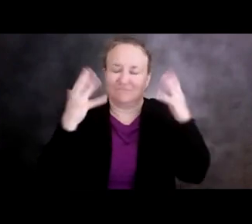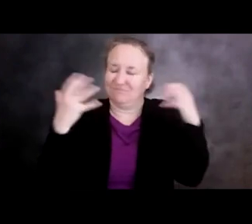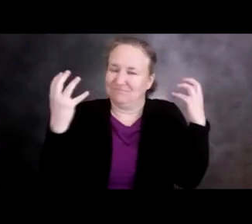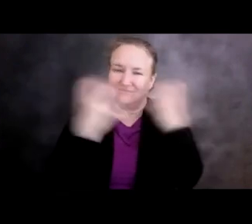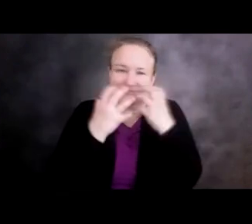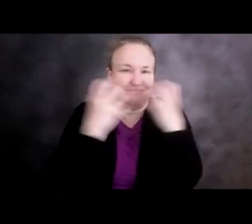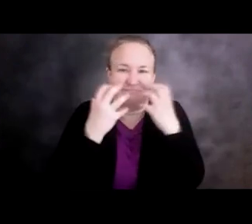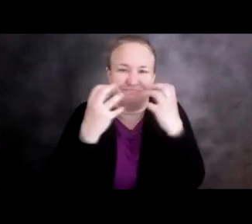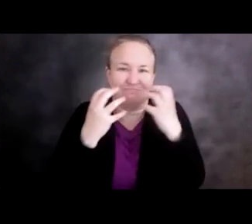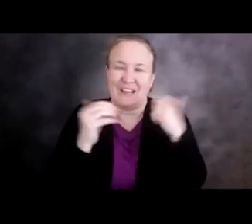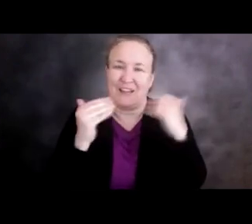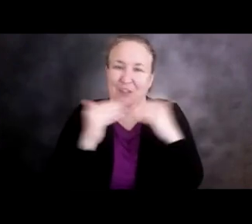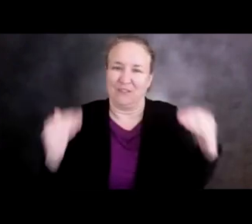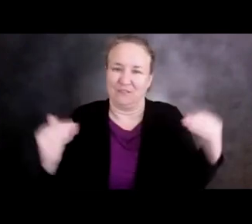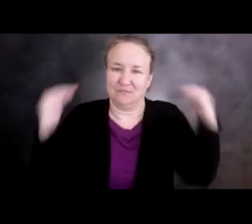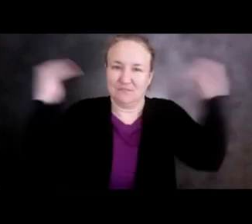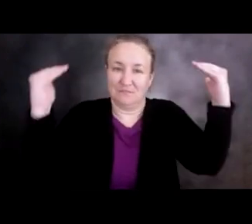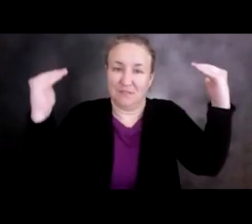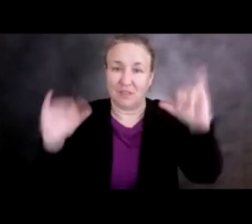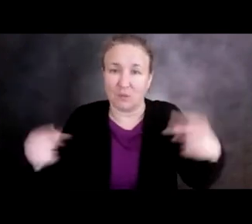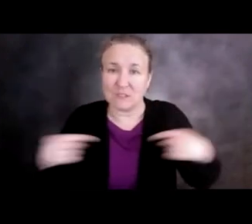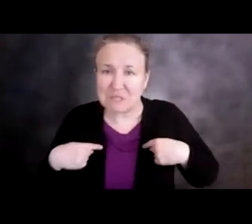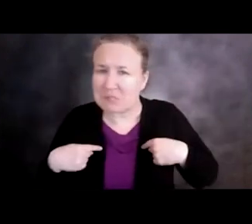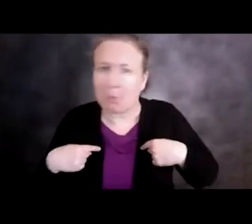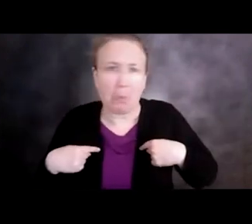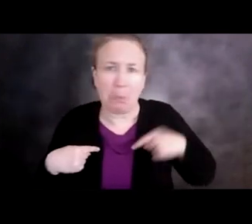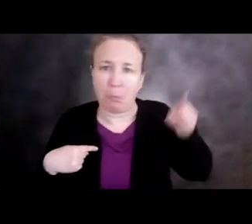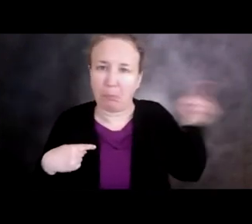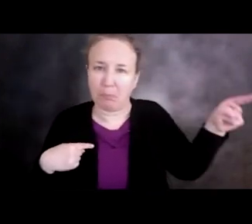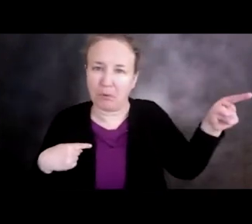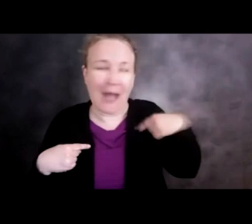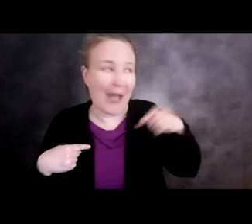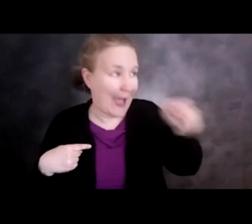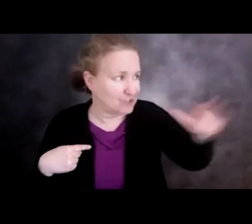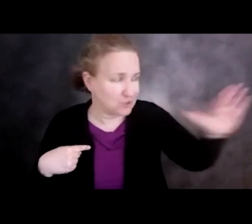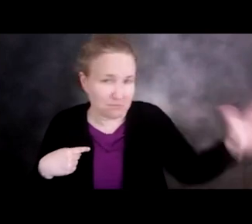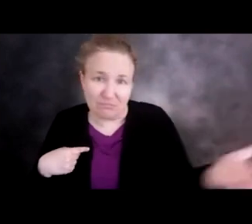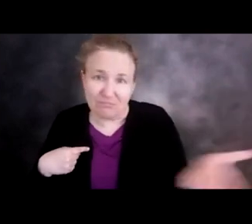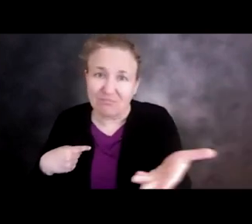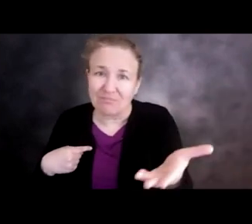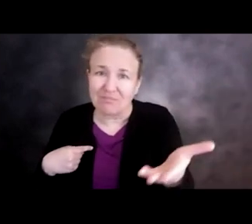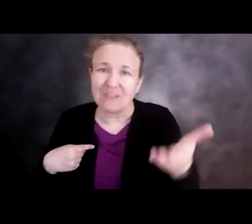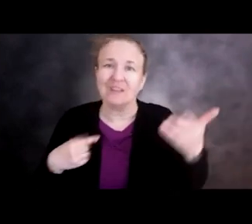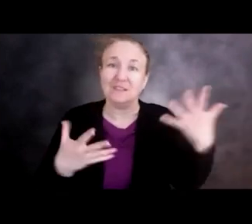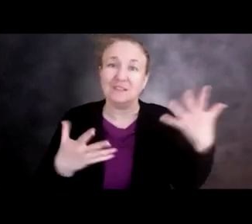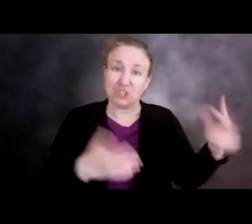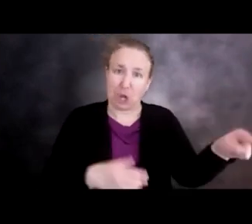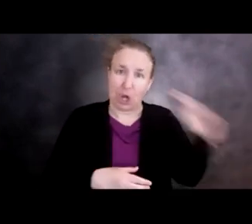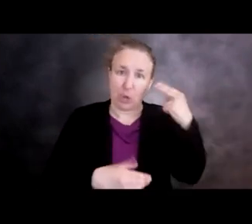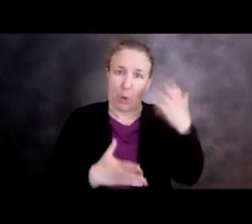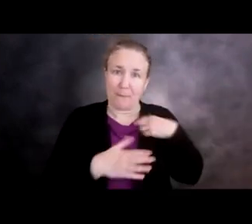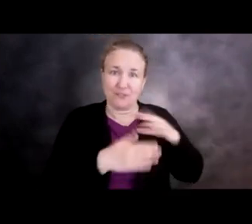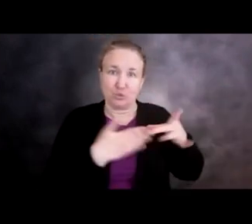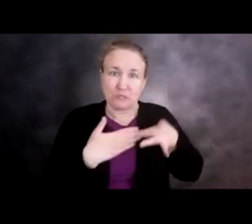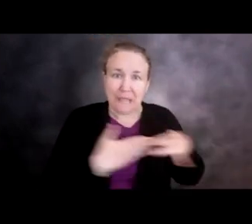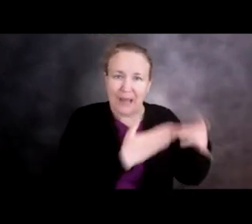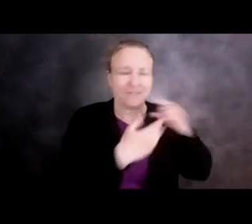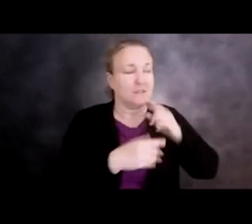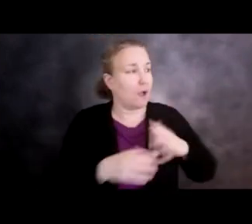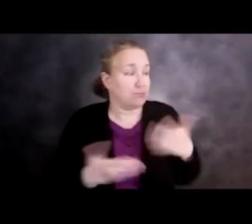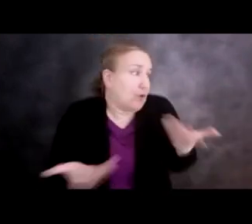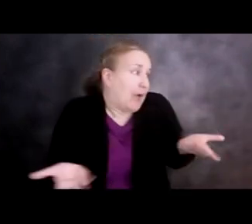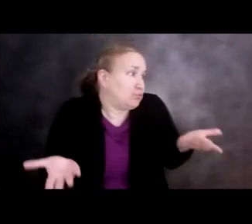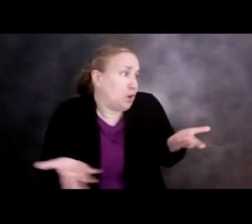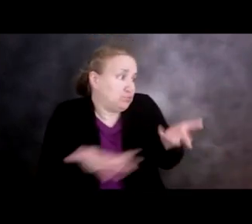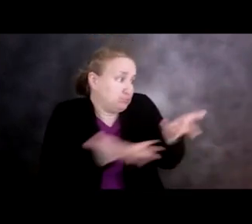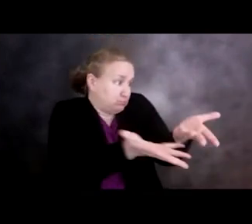But that wasn't me. I just asked her to do it. She came in, and she was looking to me for direction. I was like, I don't know. Just,